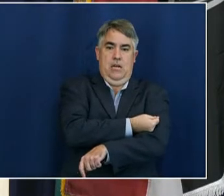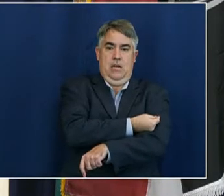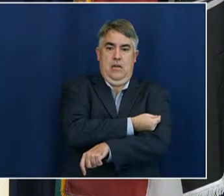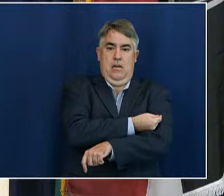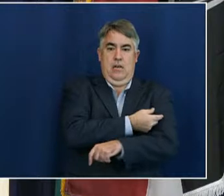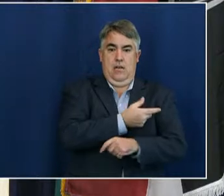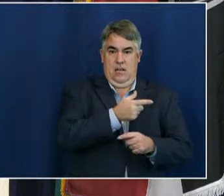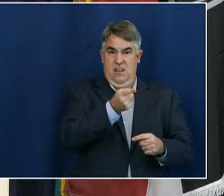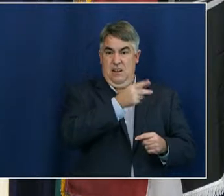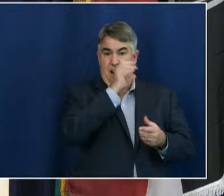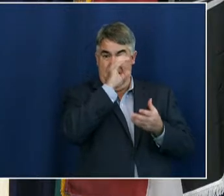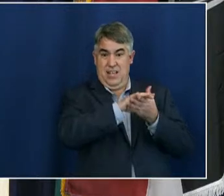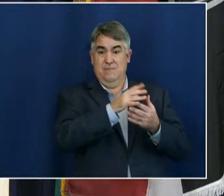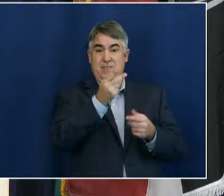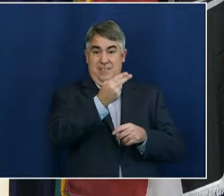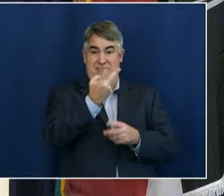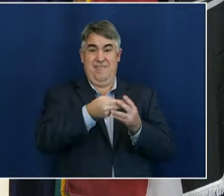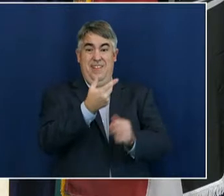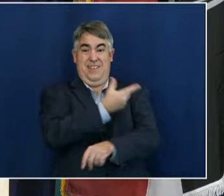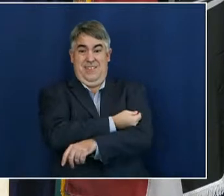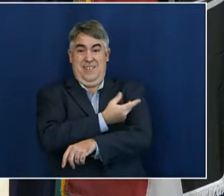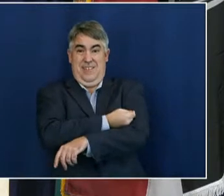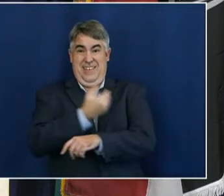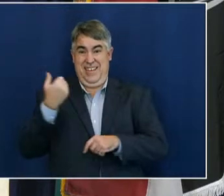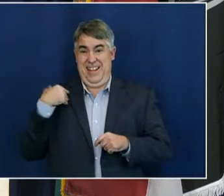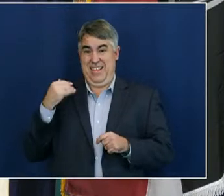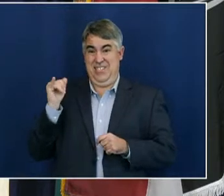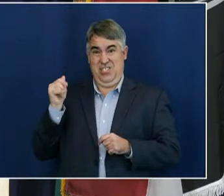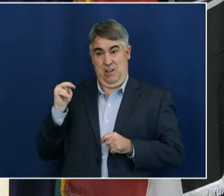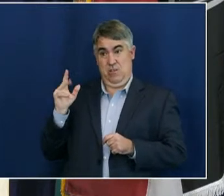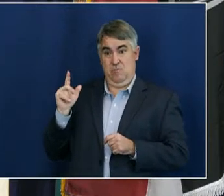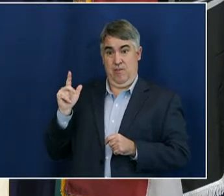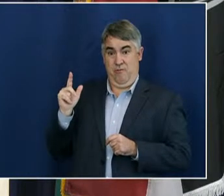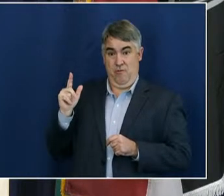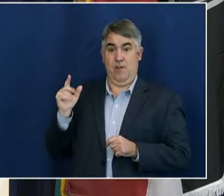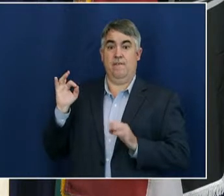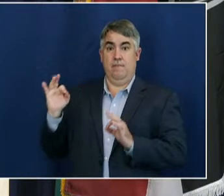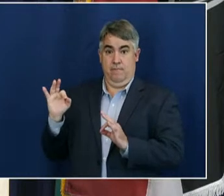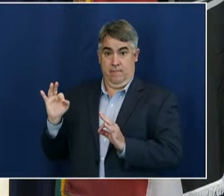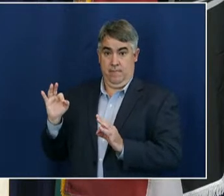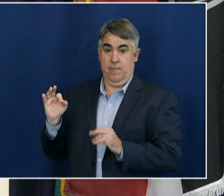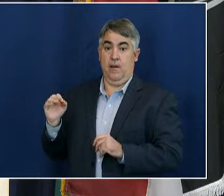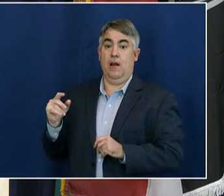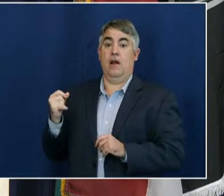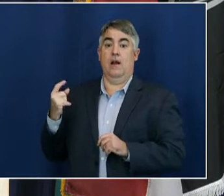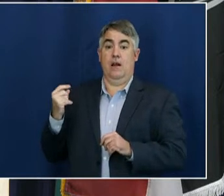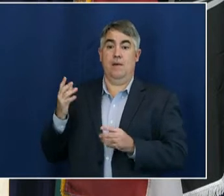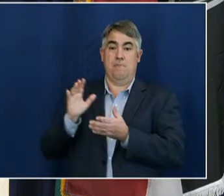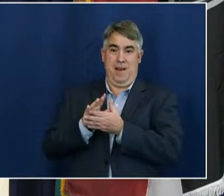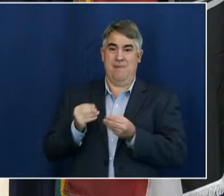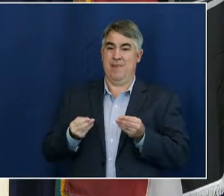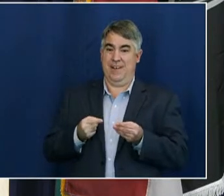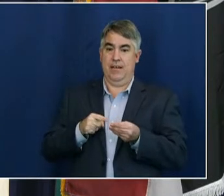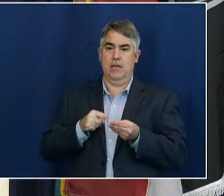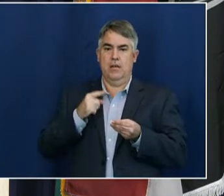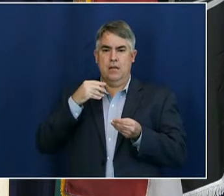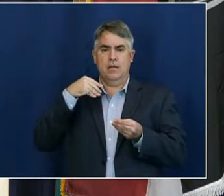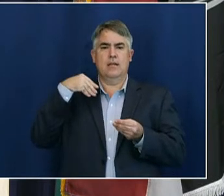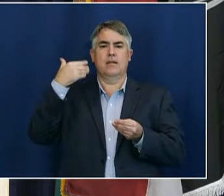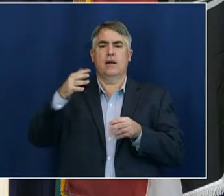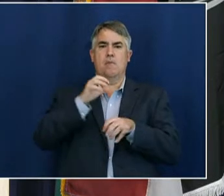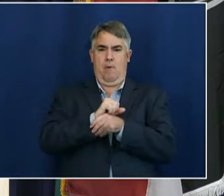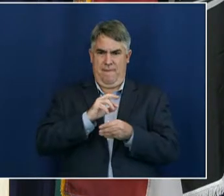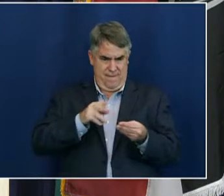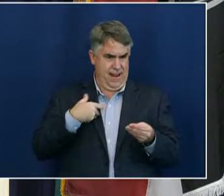on January 23rd at the Chula Vista Super Site, and were given a piece of paper that said when they need their second dose. Went online to